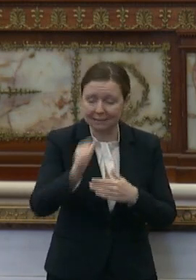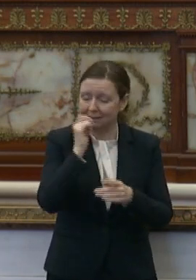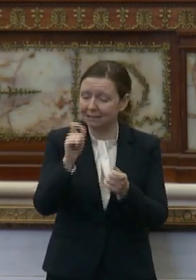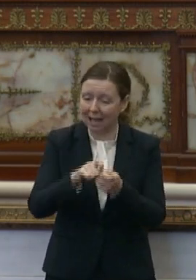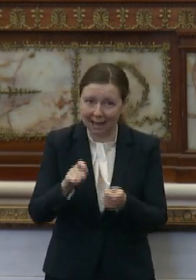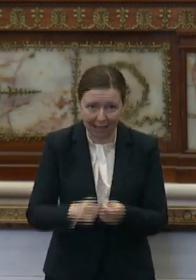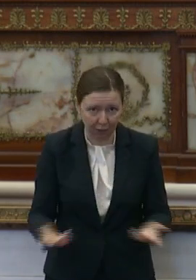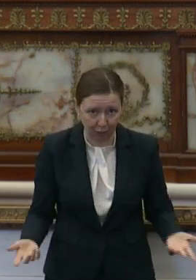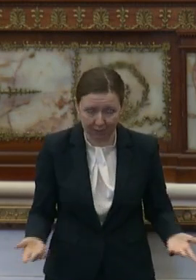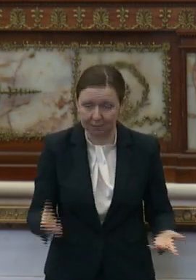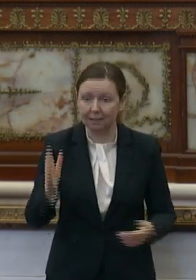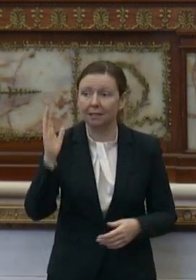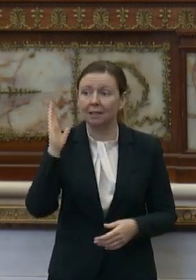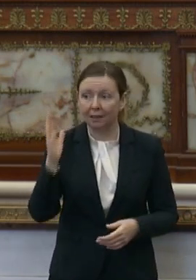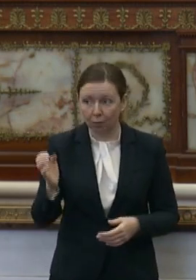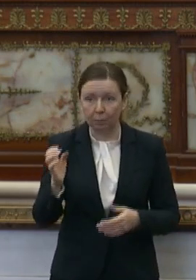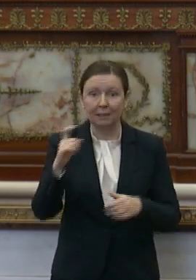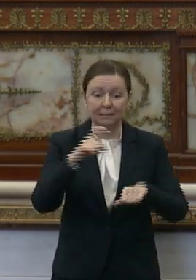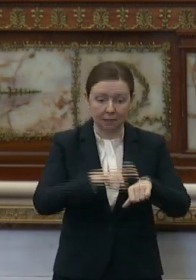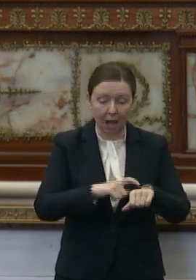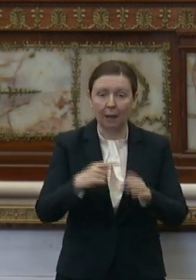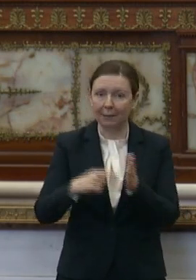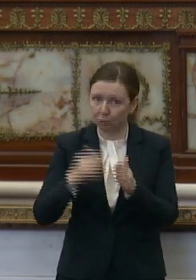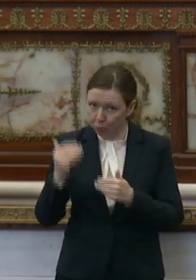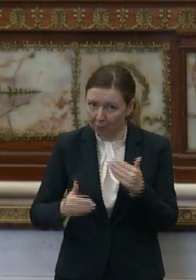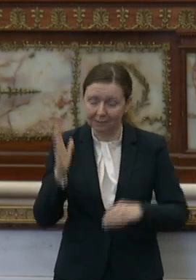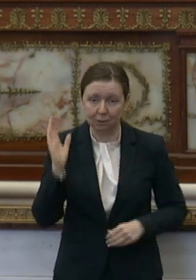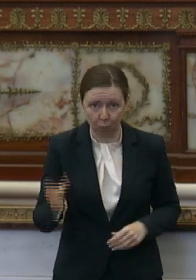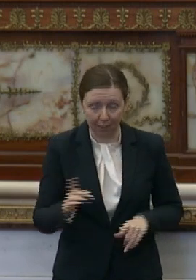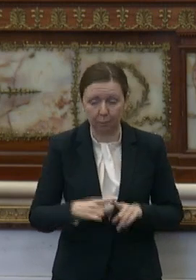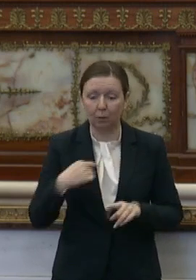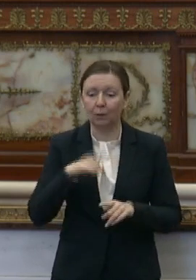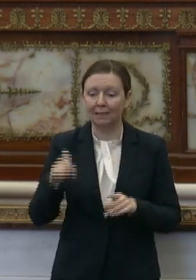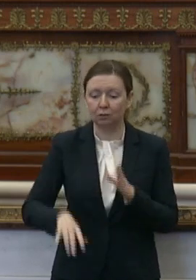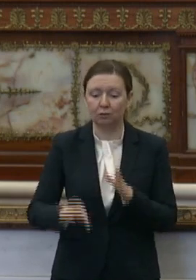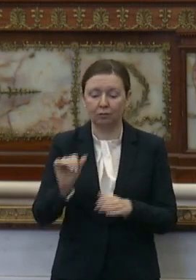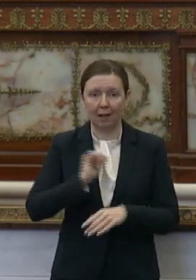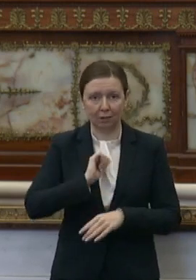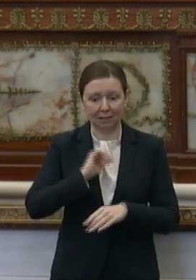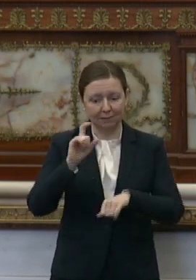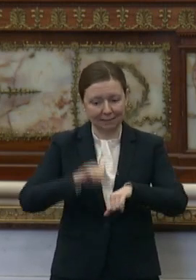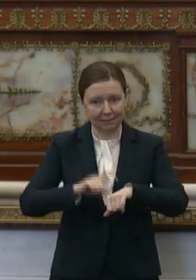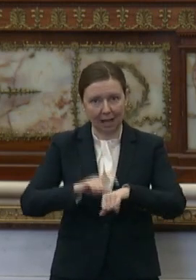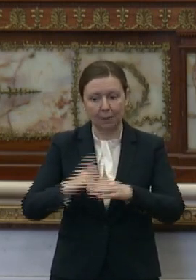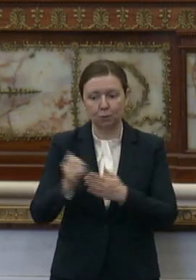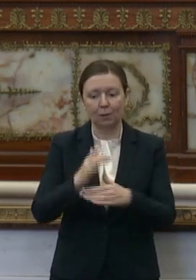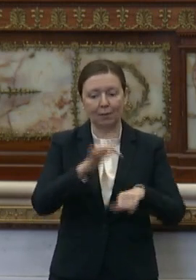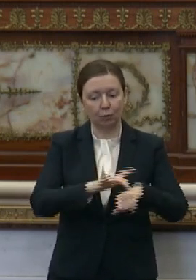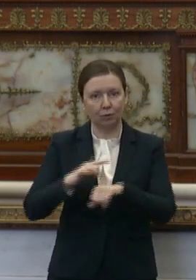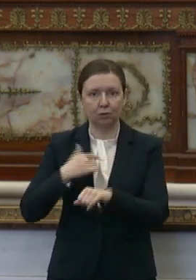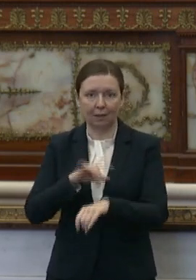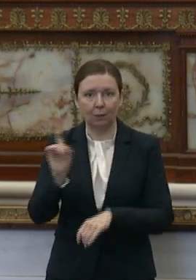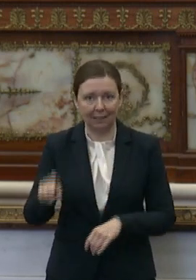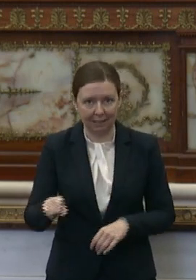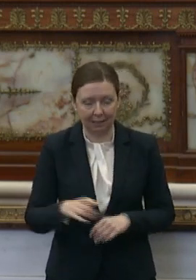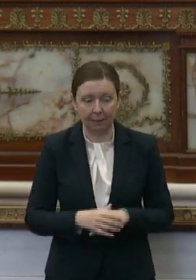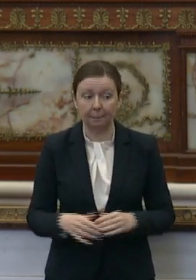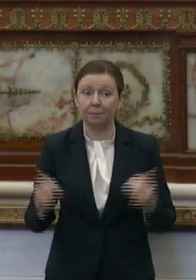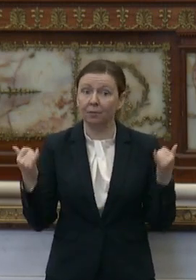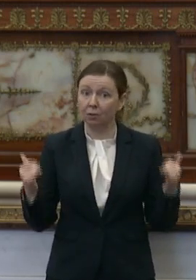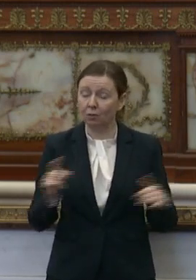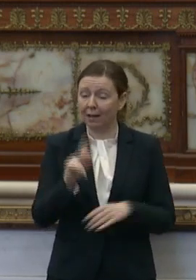accurate. There will be time and due process, but we need to find ourselves the time to get the resources that we need. Right